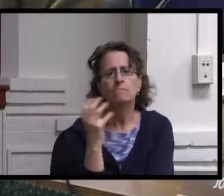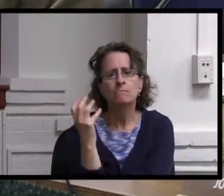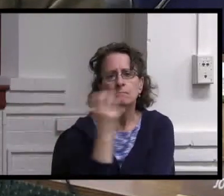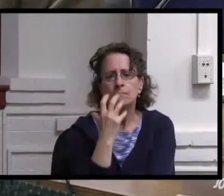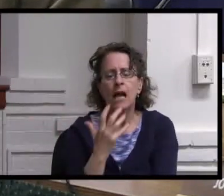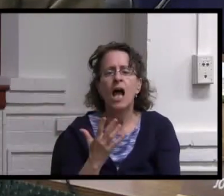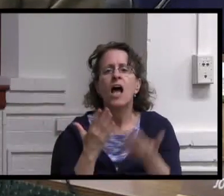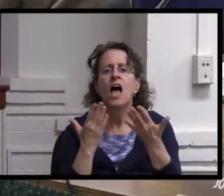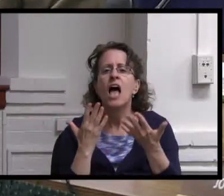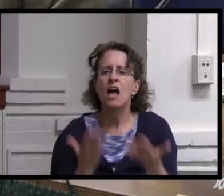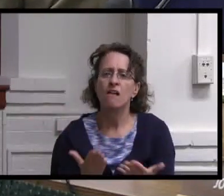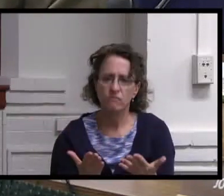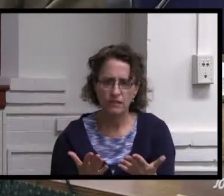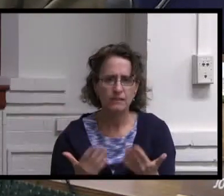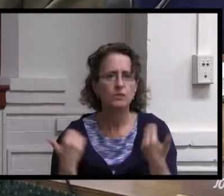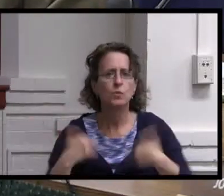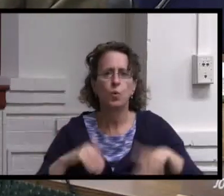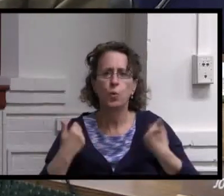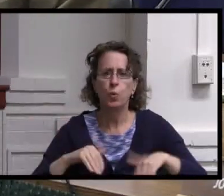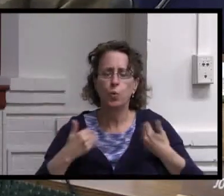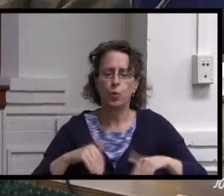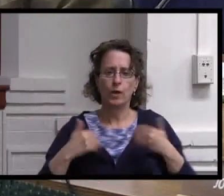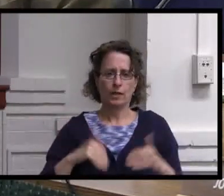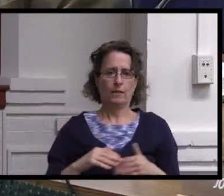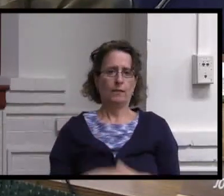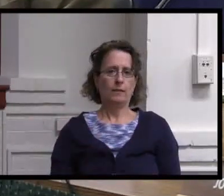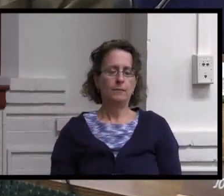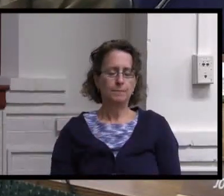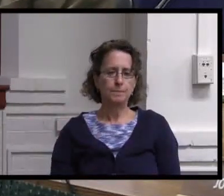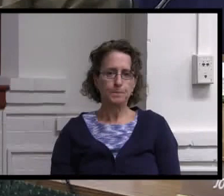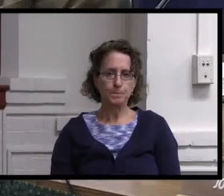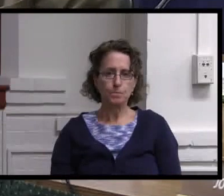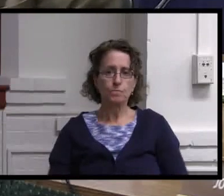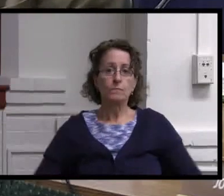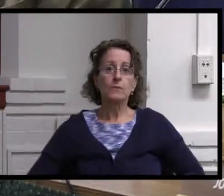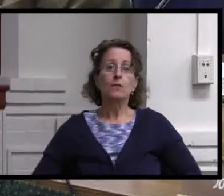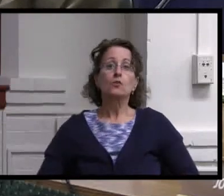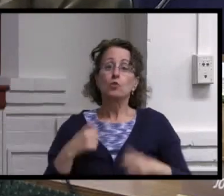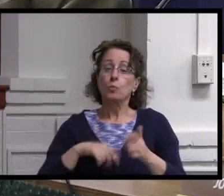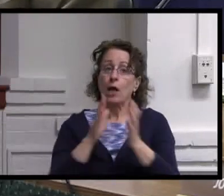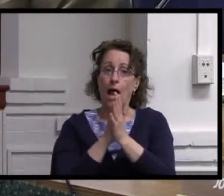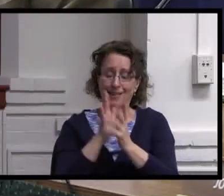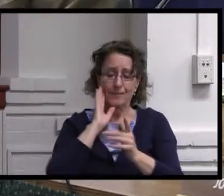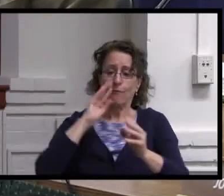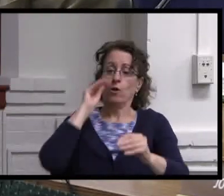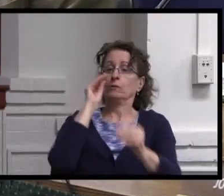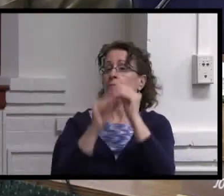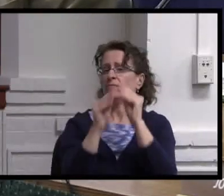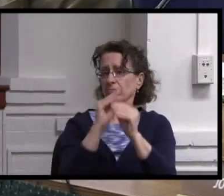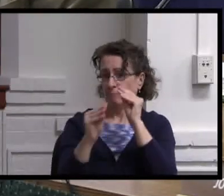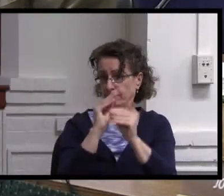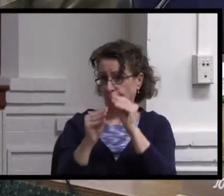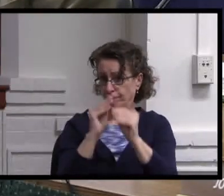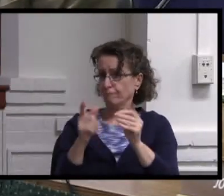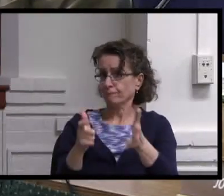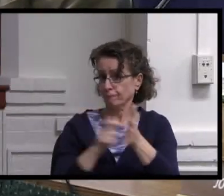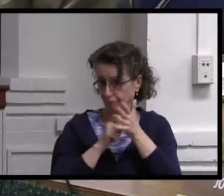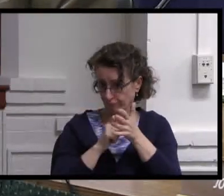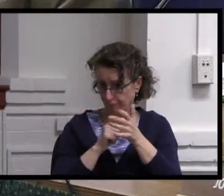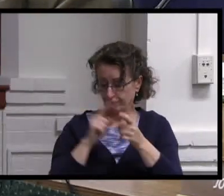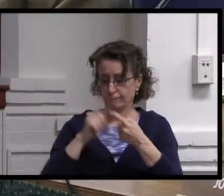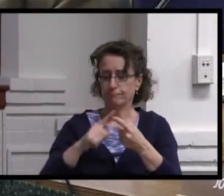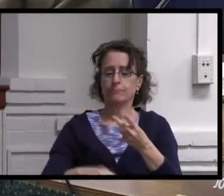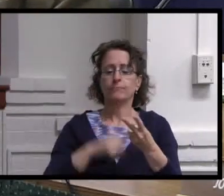maintained, you know, a heavy maintenance would be done. What we're asking tonight is that in addition to doing the heavy maintenance that needs to be done just to keep everything functioning